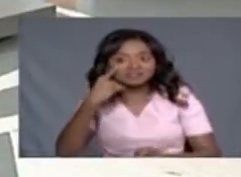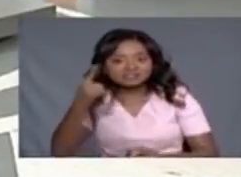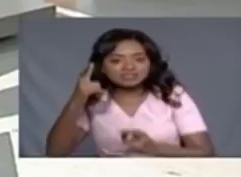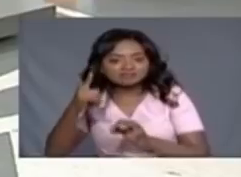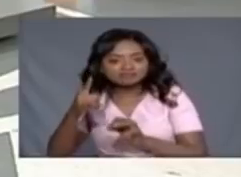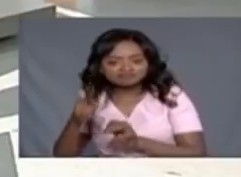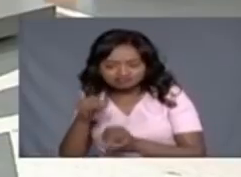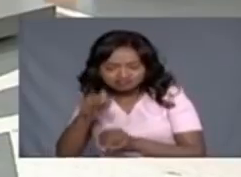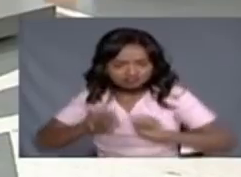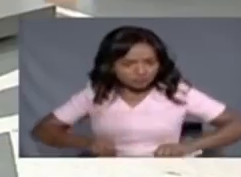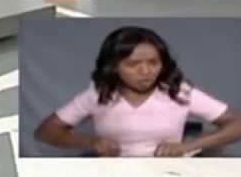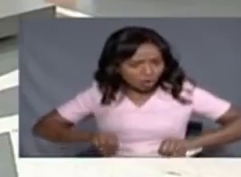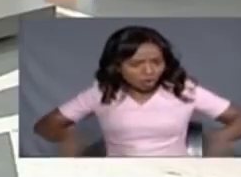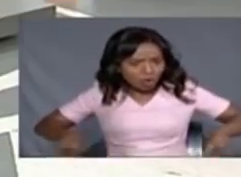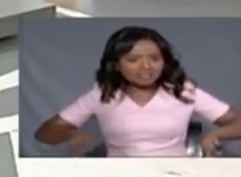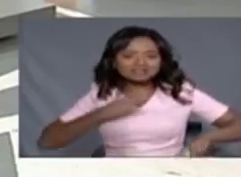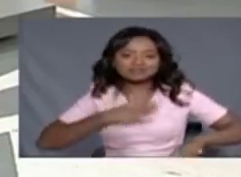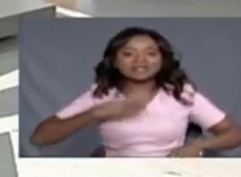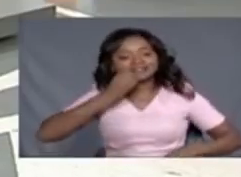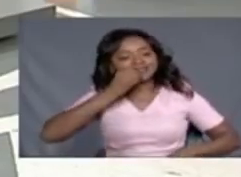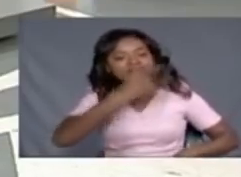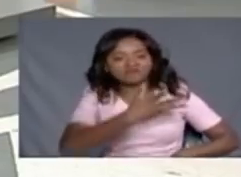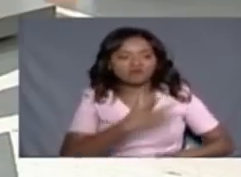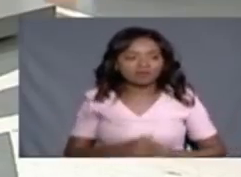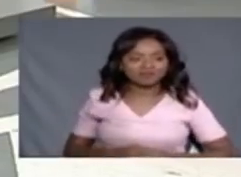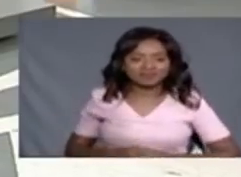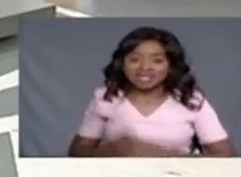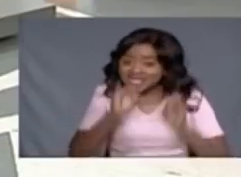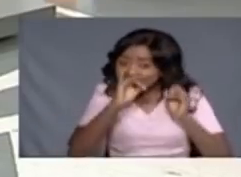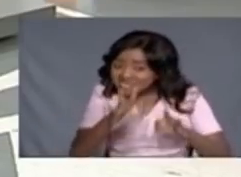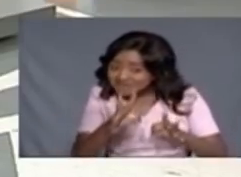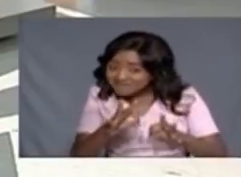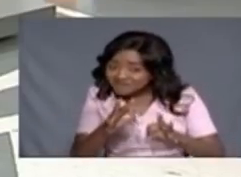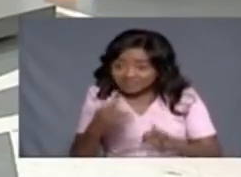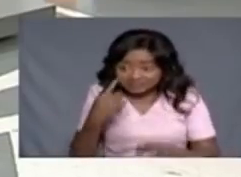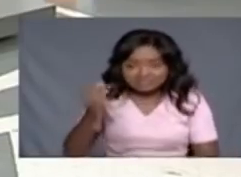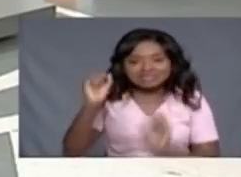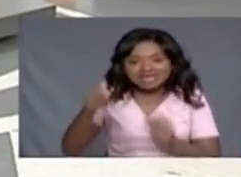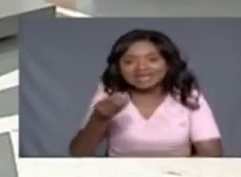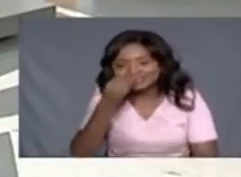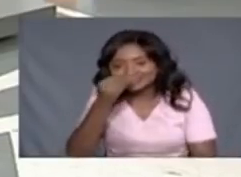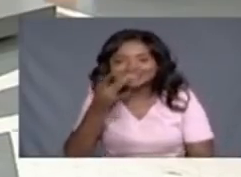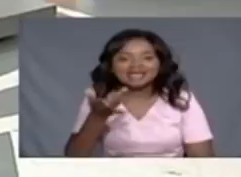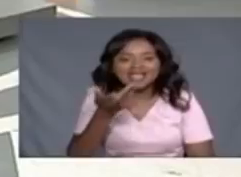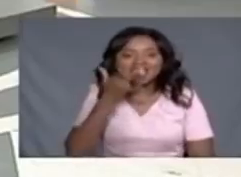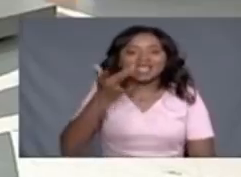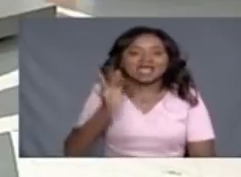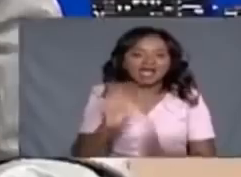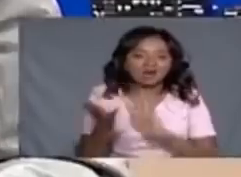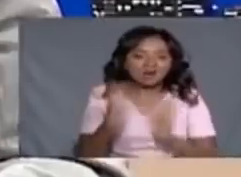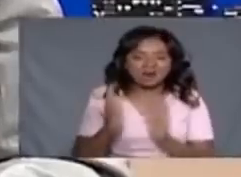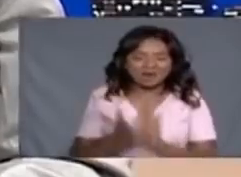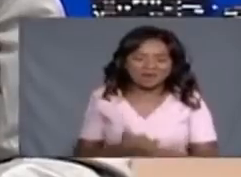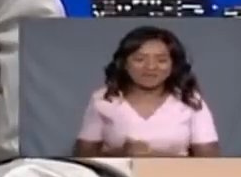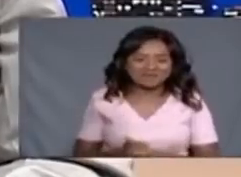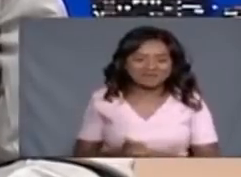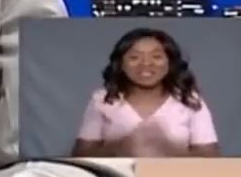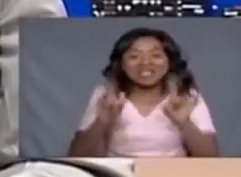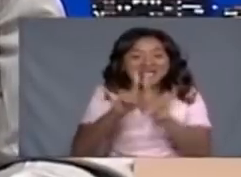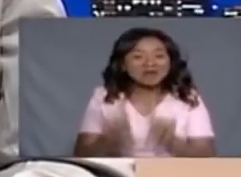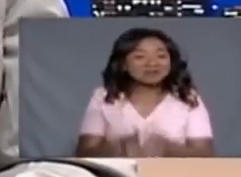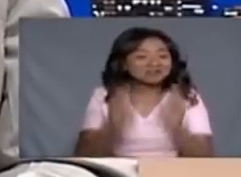please, just, you know, take some sample if you dare. Yeah. And if if